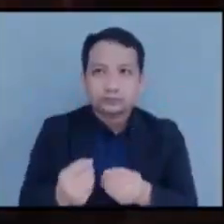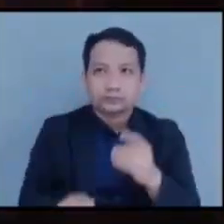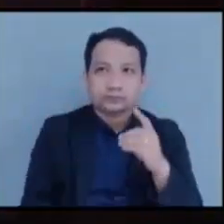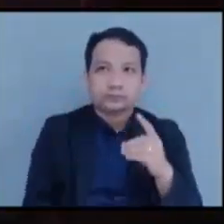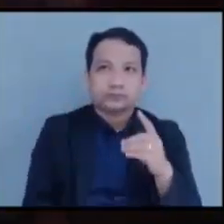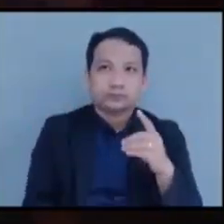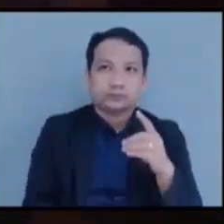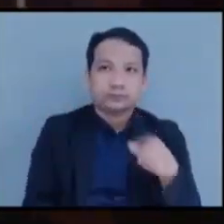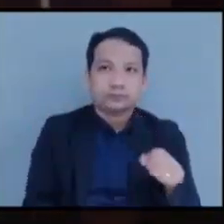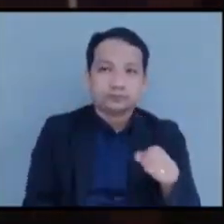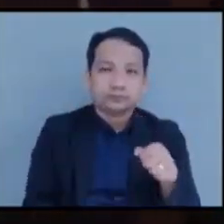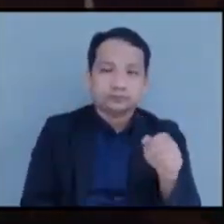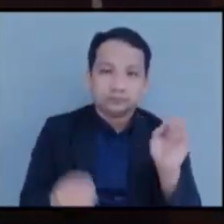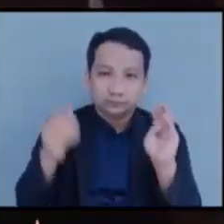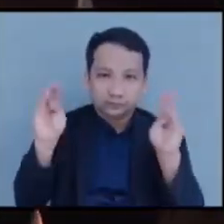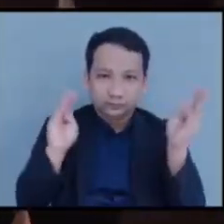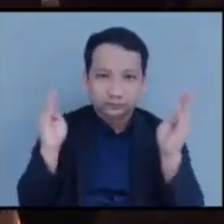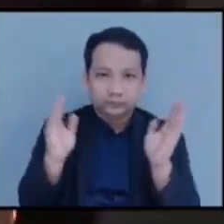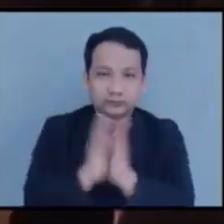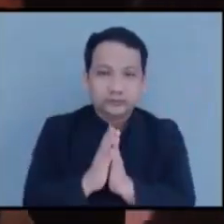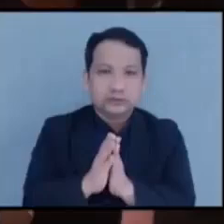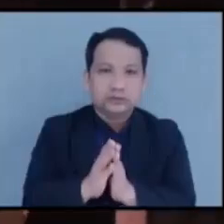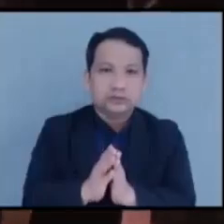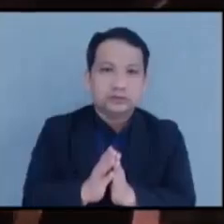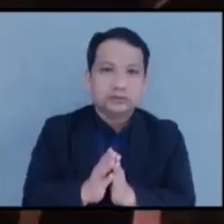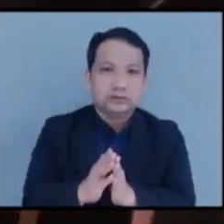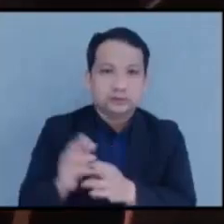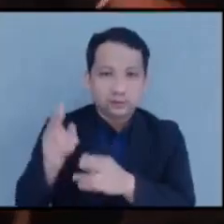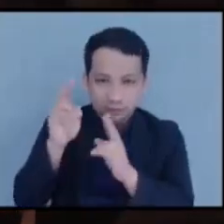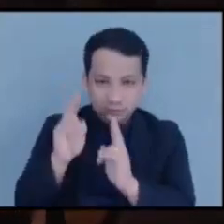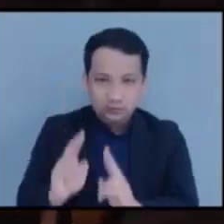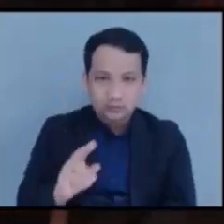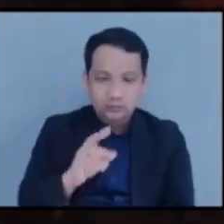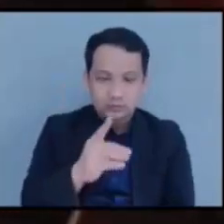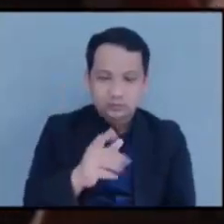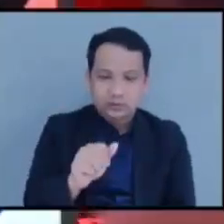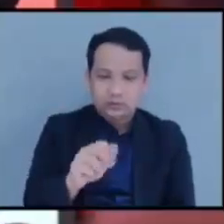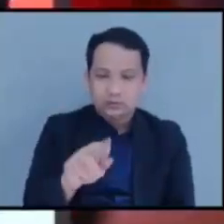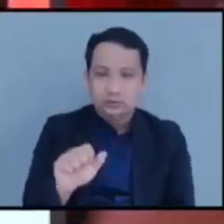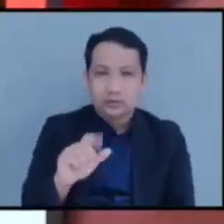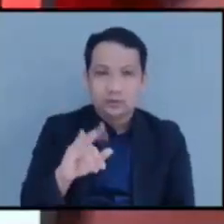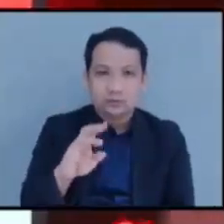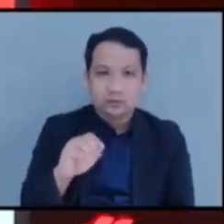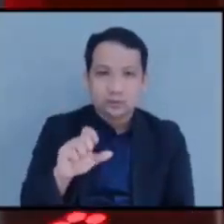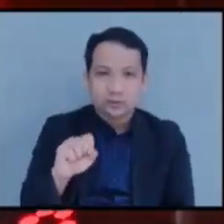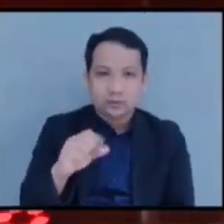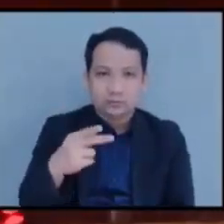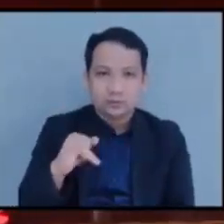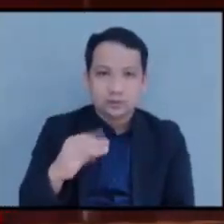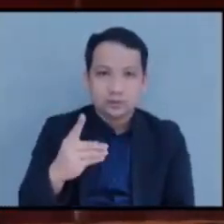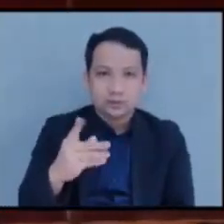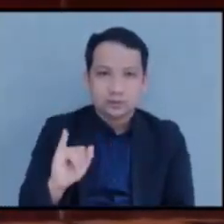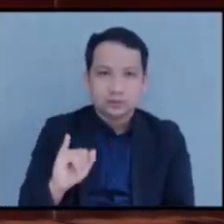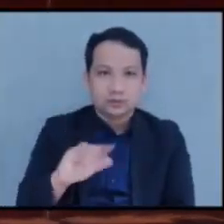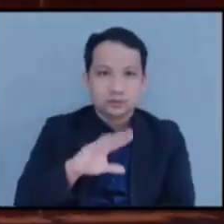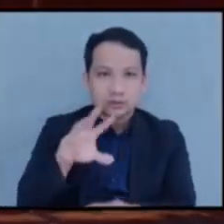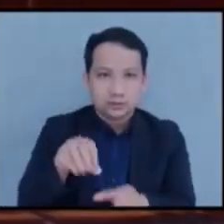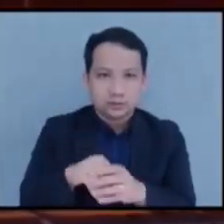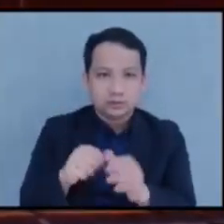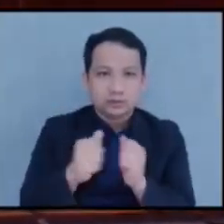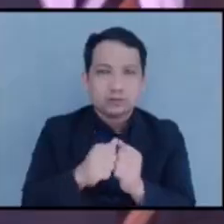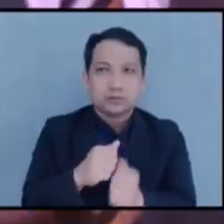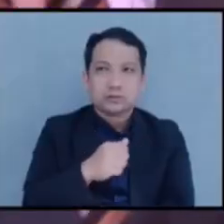ng Malaysia na si The Right Honorable Dato Seri Dr. Ahmad Zahid Hamidi, kasama si Ambassador of Malaysia